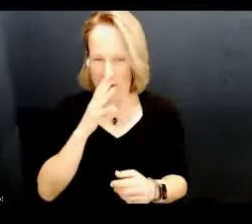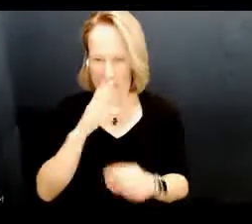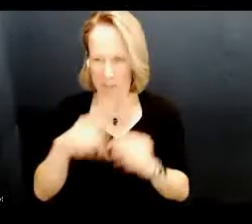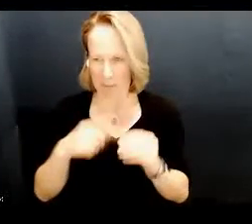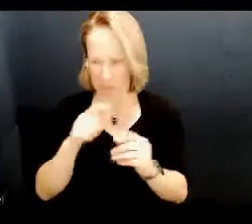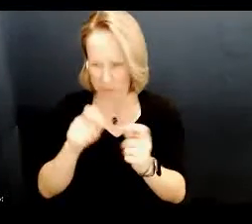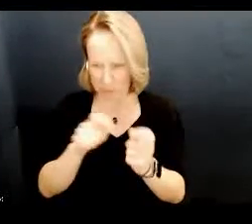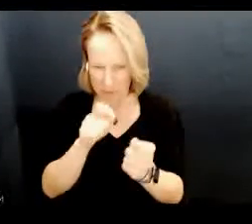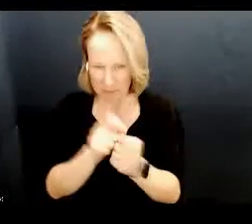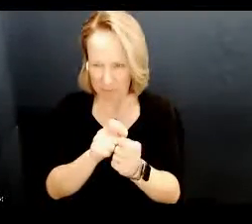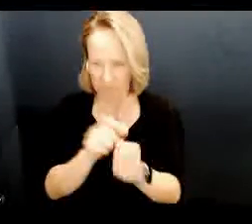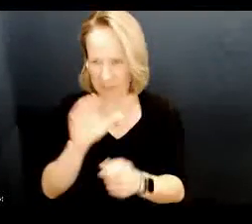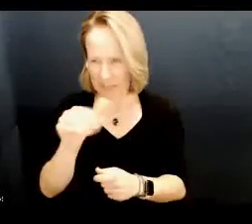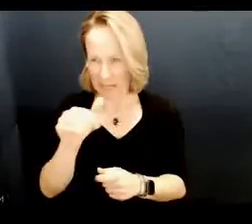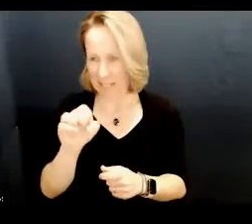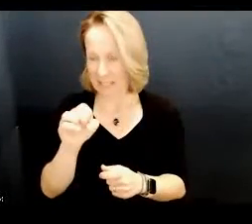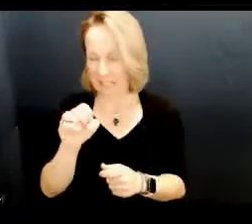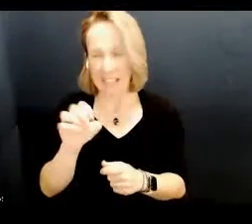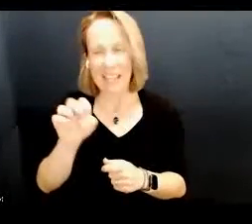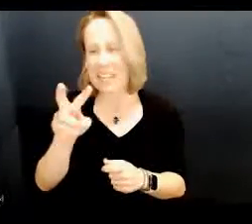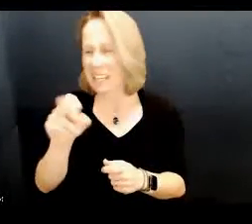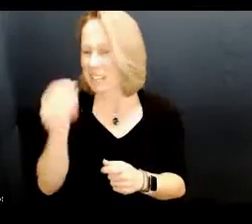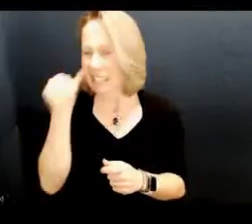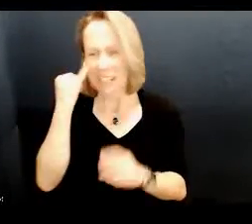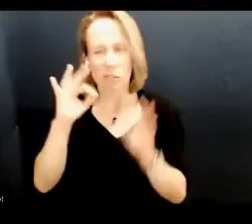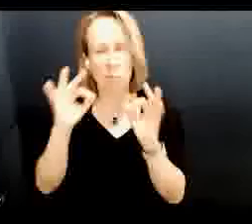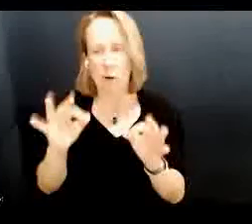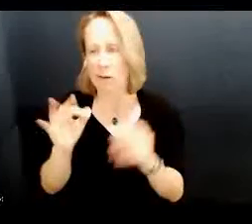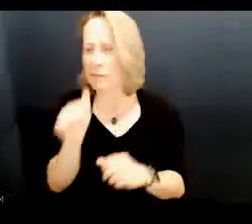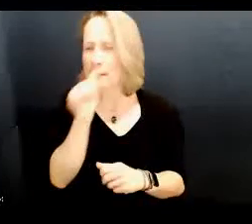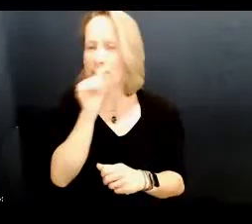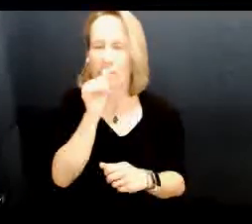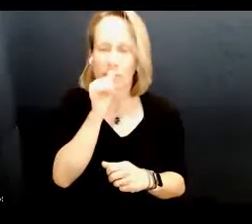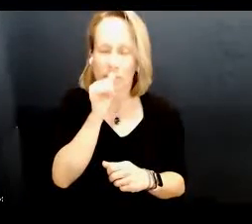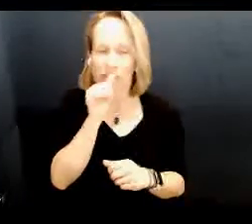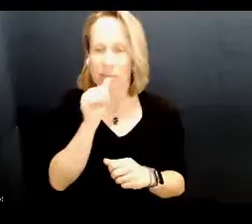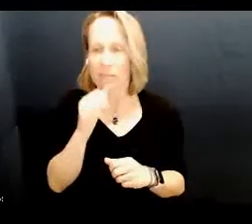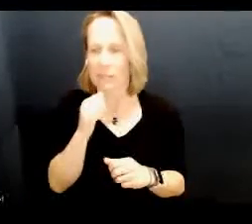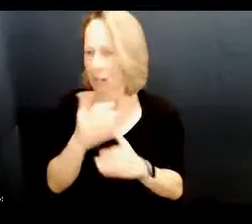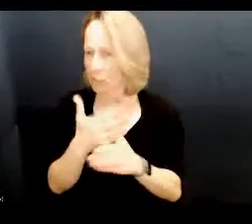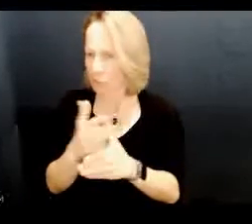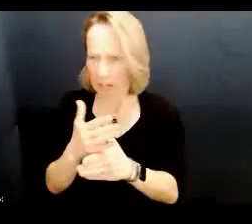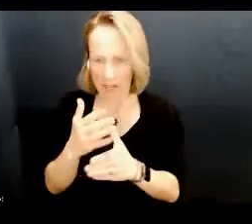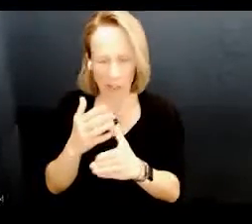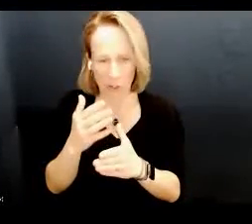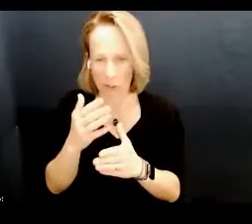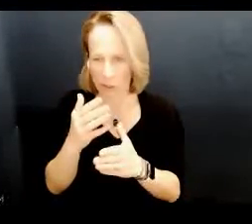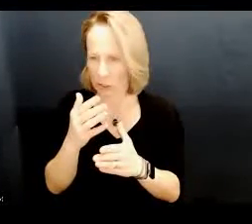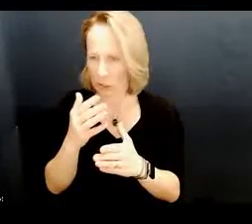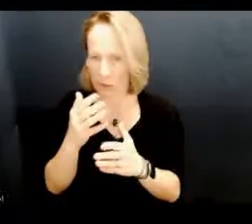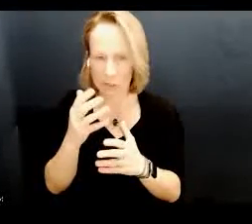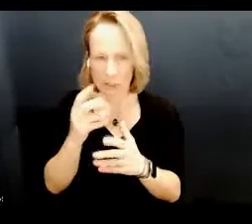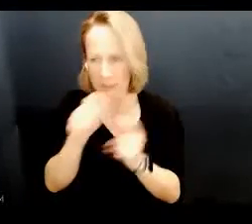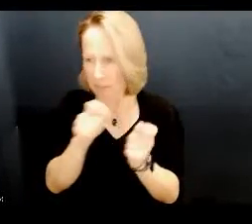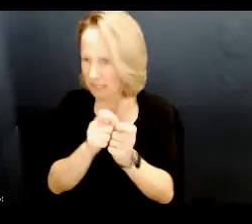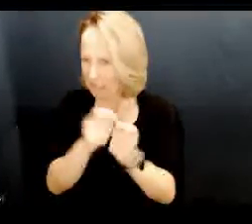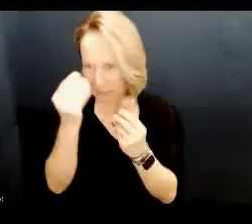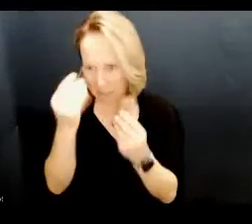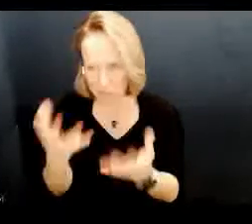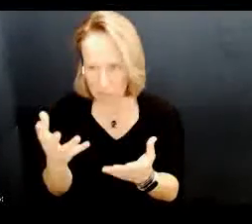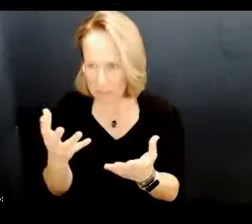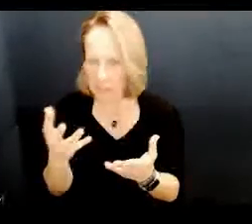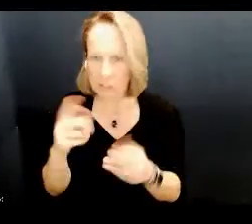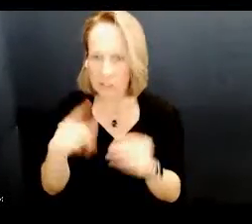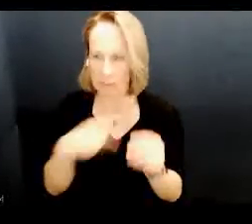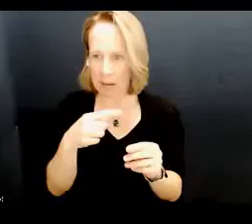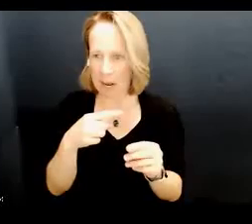case, even if we don't share any personal information, we don't share anything that normally would identify this person,